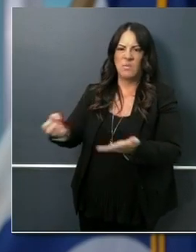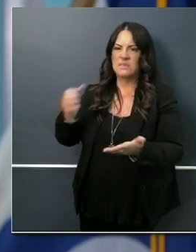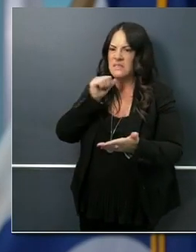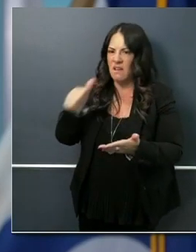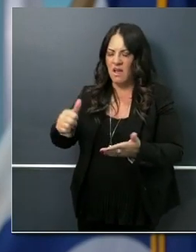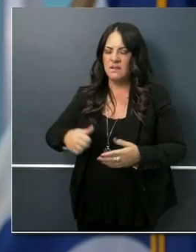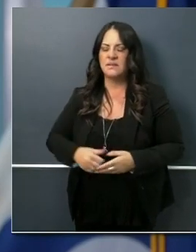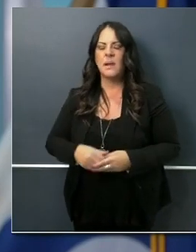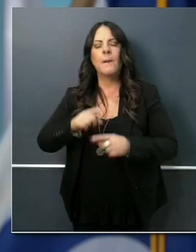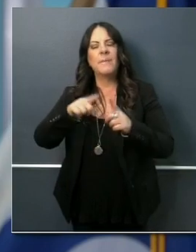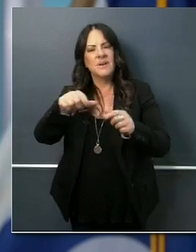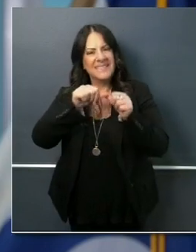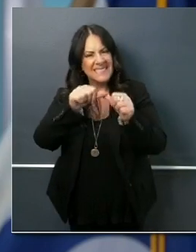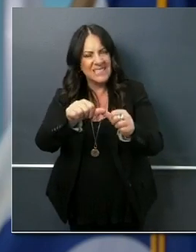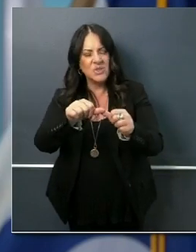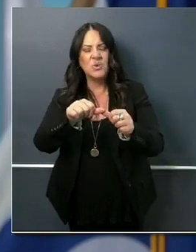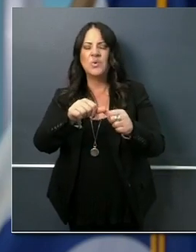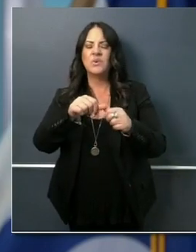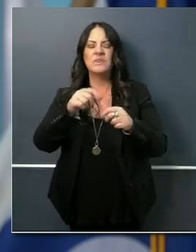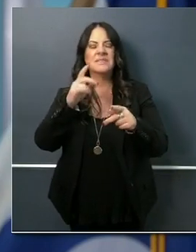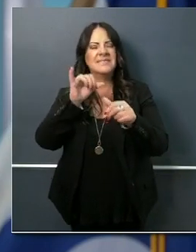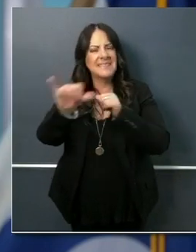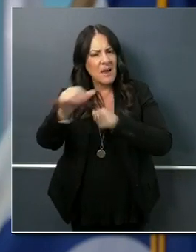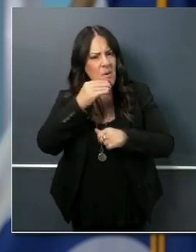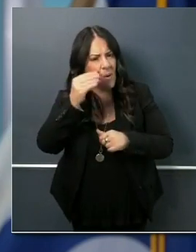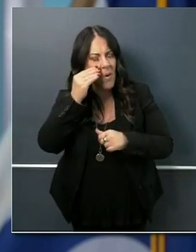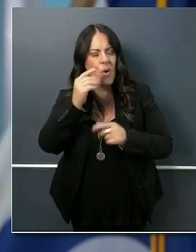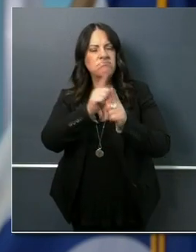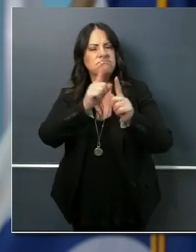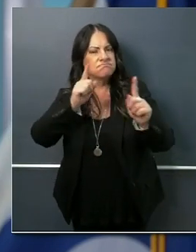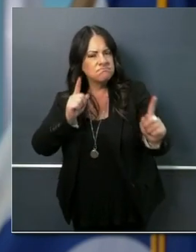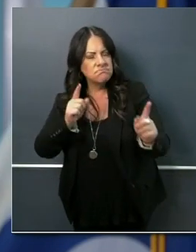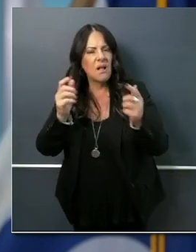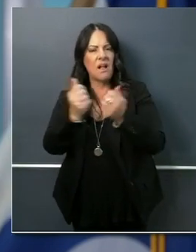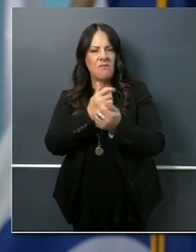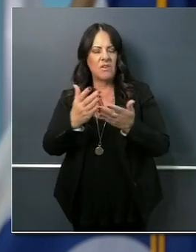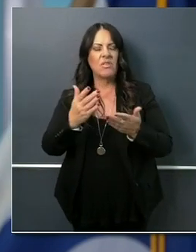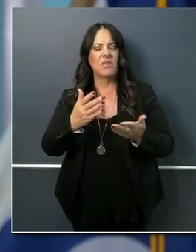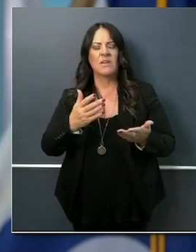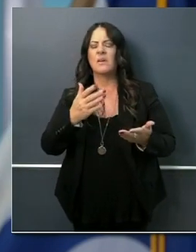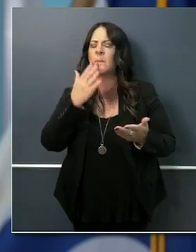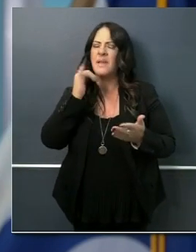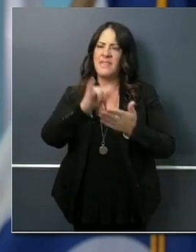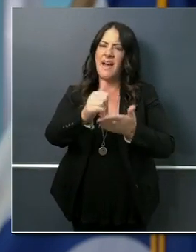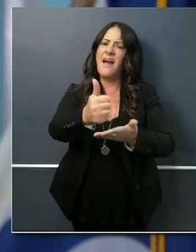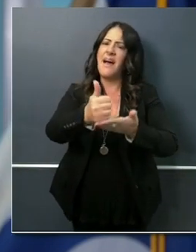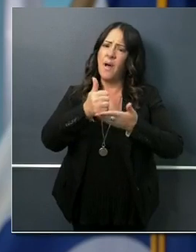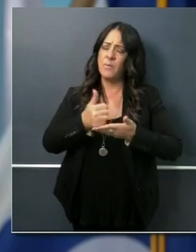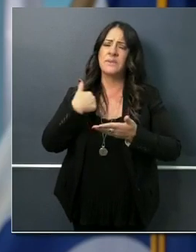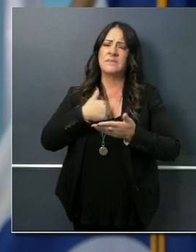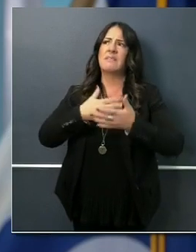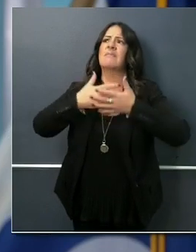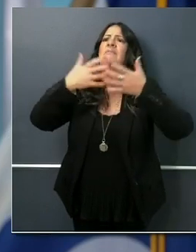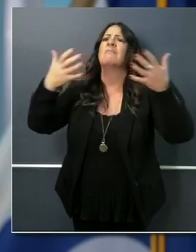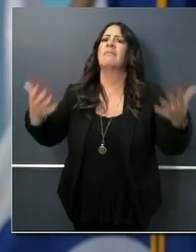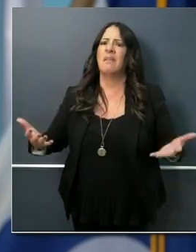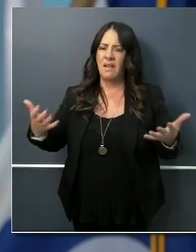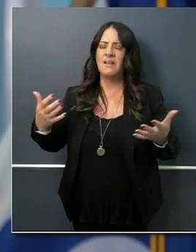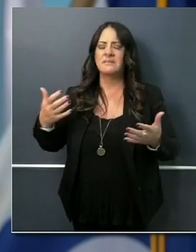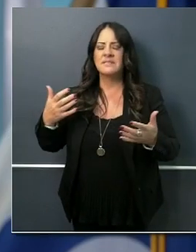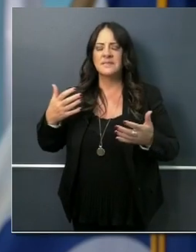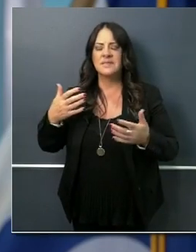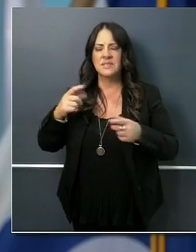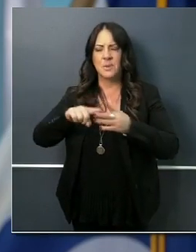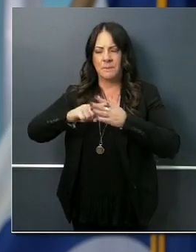stay-at-home order, to continue the good work that has allowed us the opportunity to now begin in the next